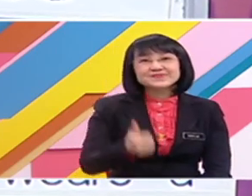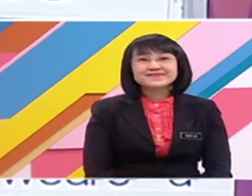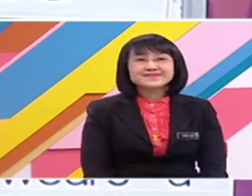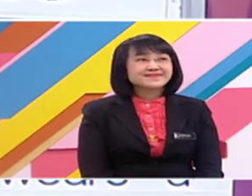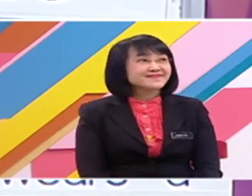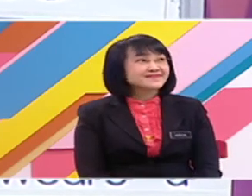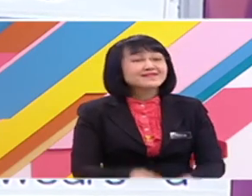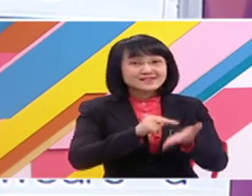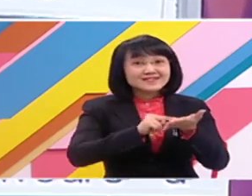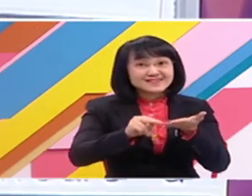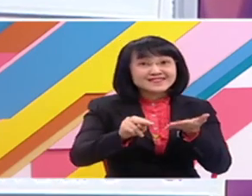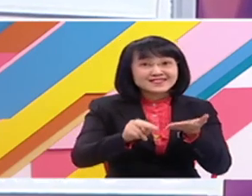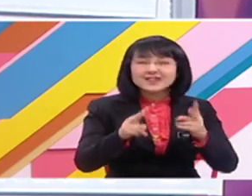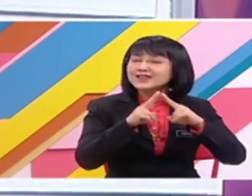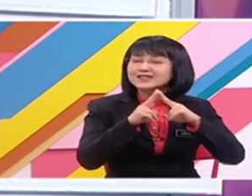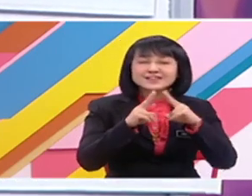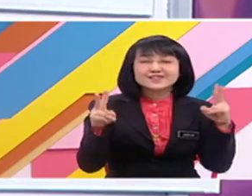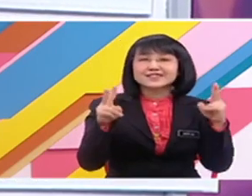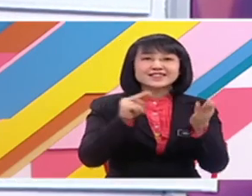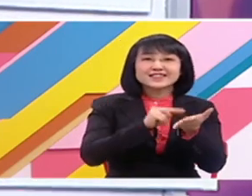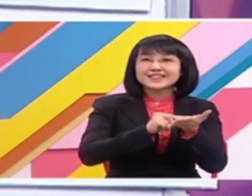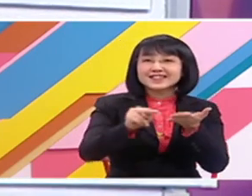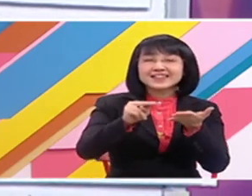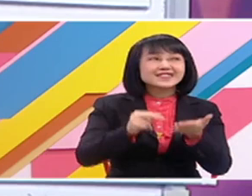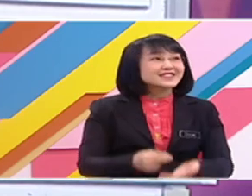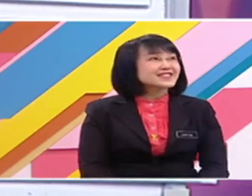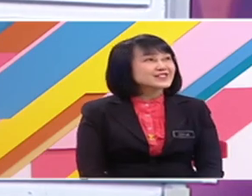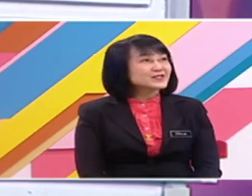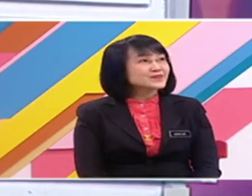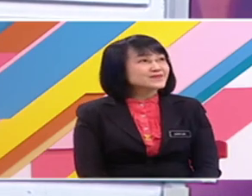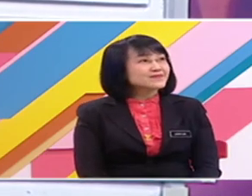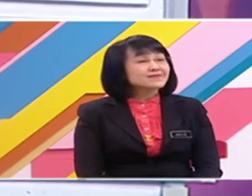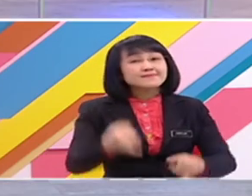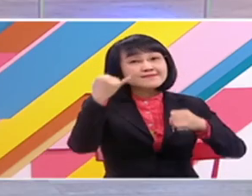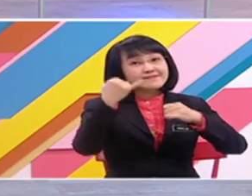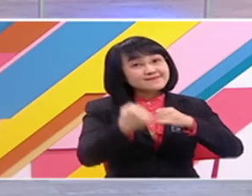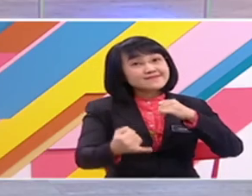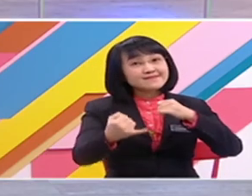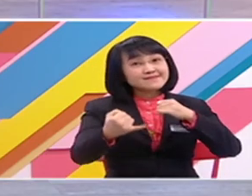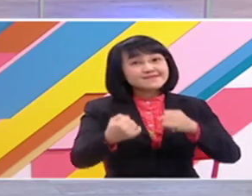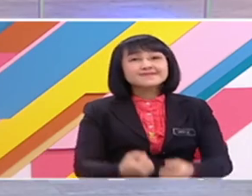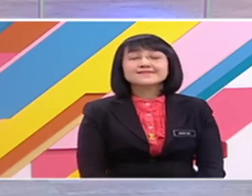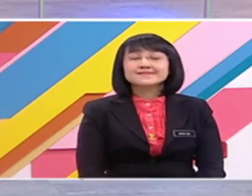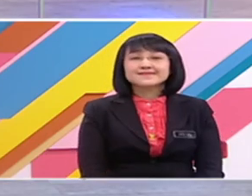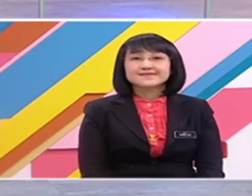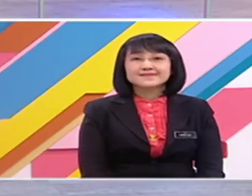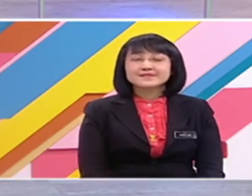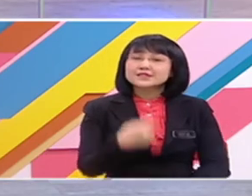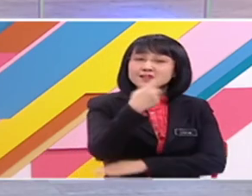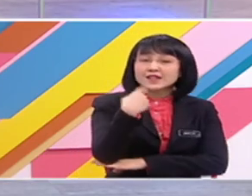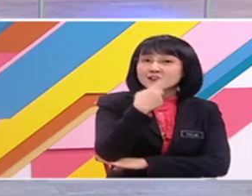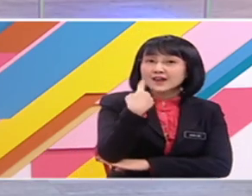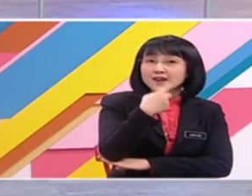Okay. Is it nice? It's very nice. Mm. Okay. All right, and the last one, teacher. Okay, the last one